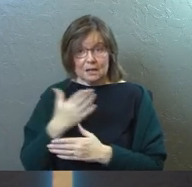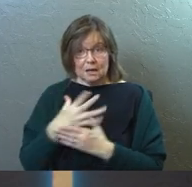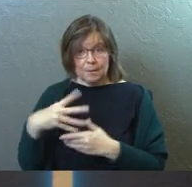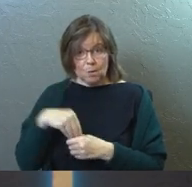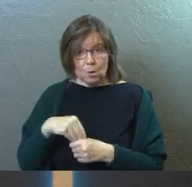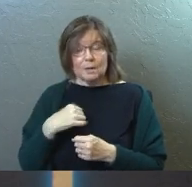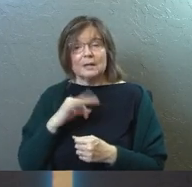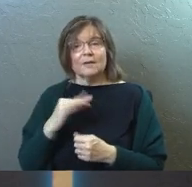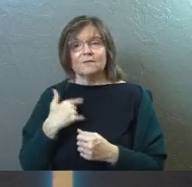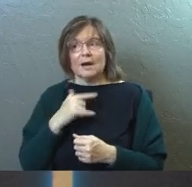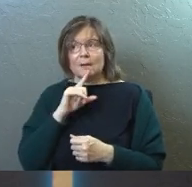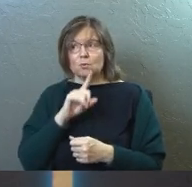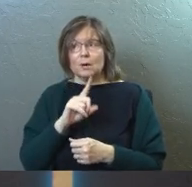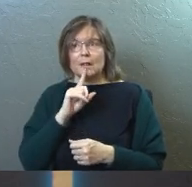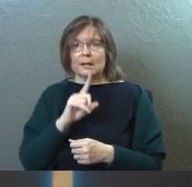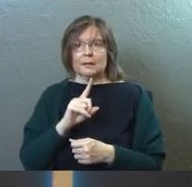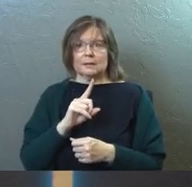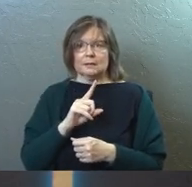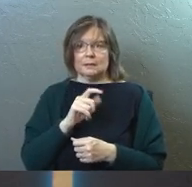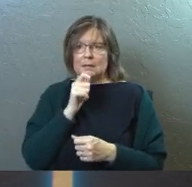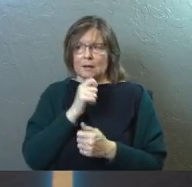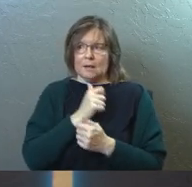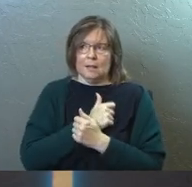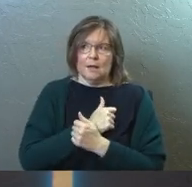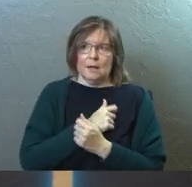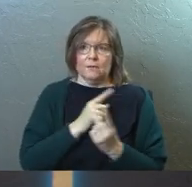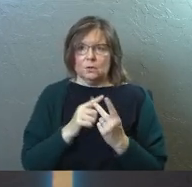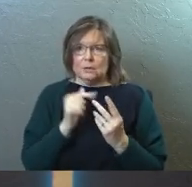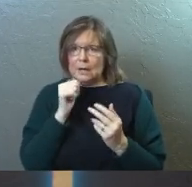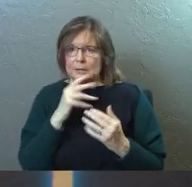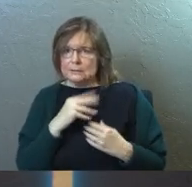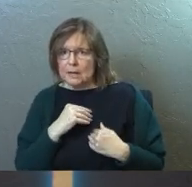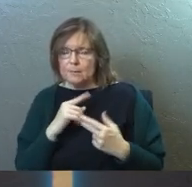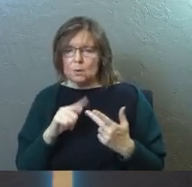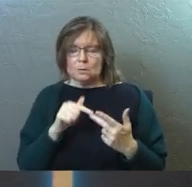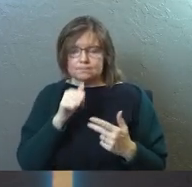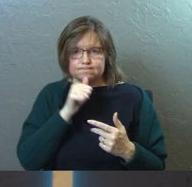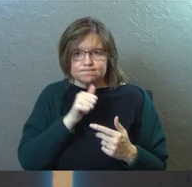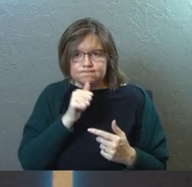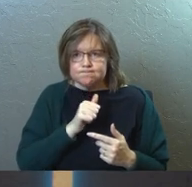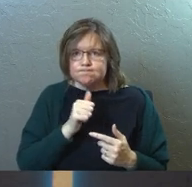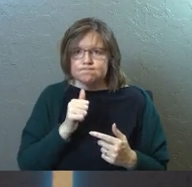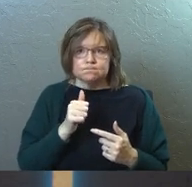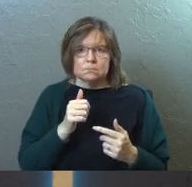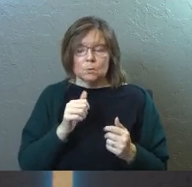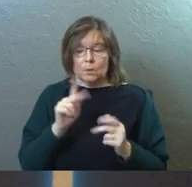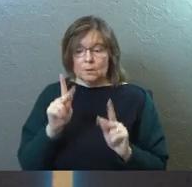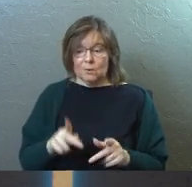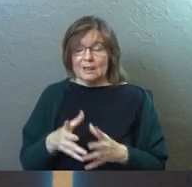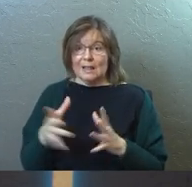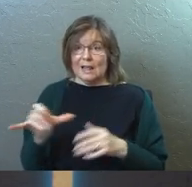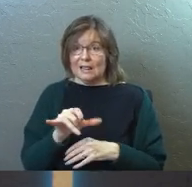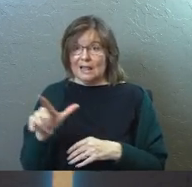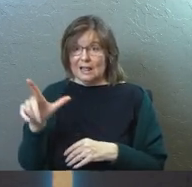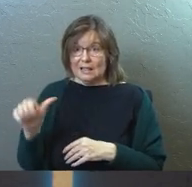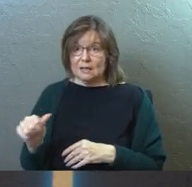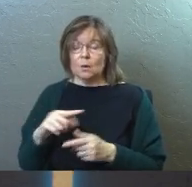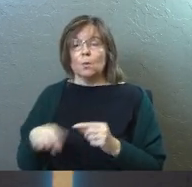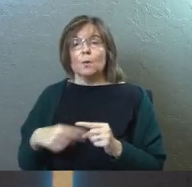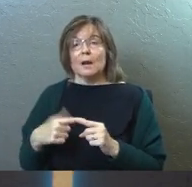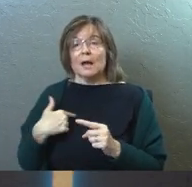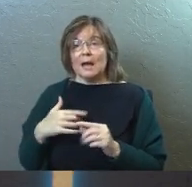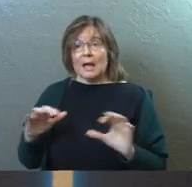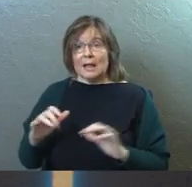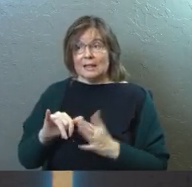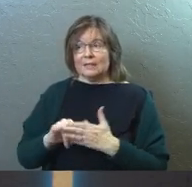this stuff, if I am really unloving or unaccepting or impatient with this person that's a lot like Linda, when